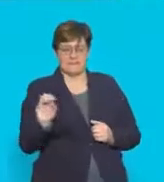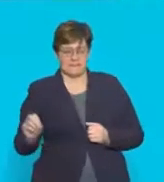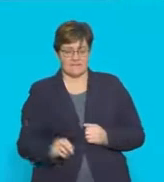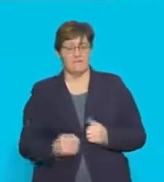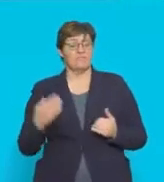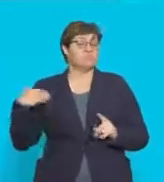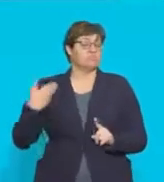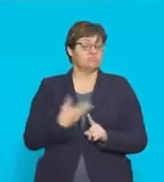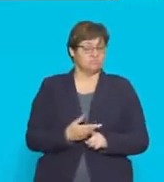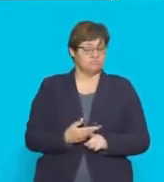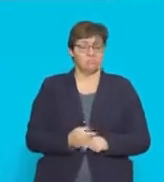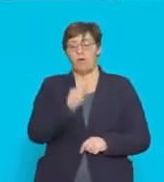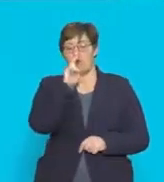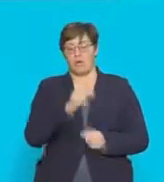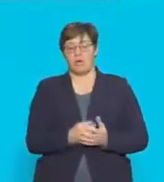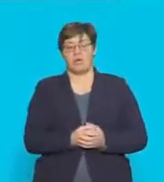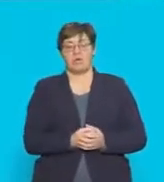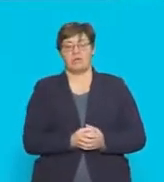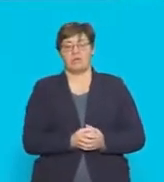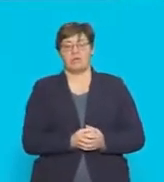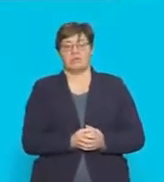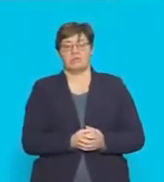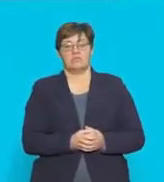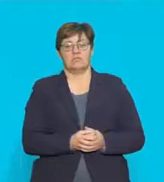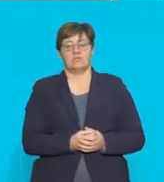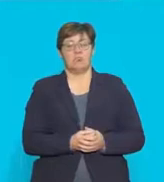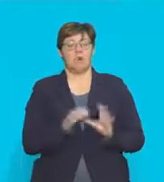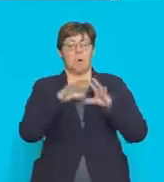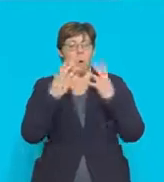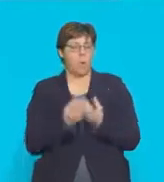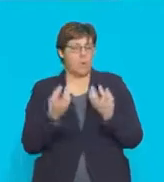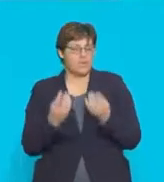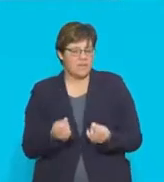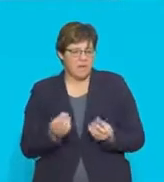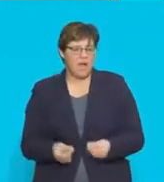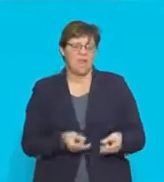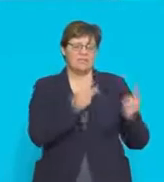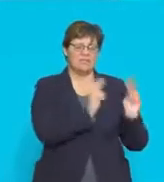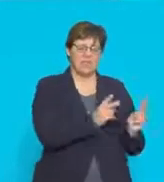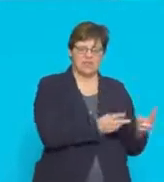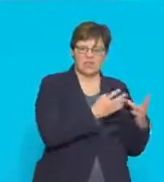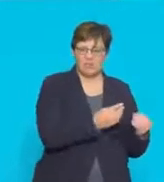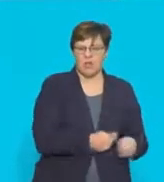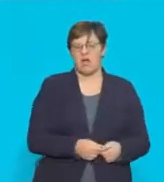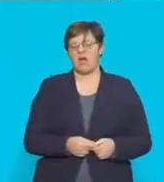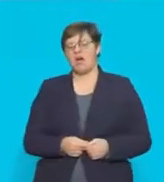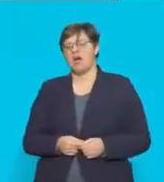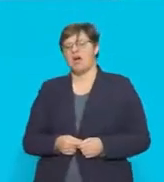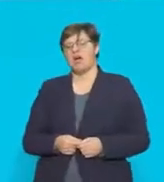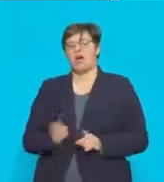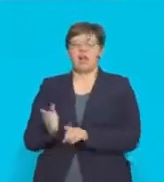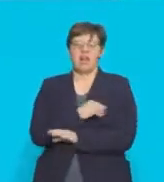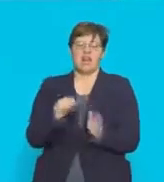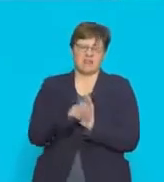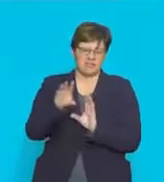at numbers that are your whole numbers, natural numbers, integers, and rational